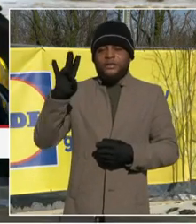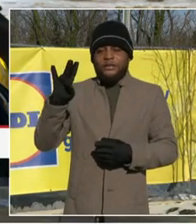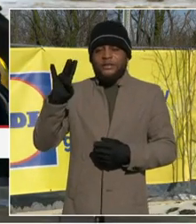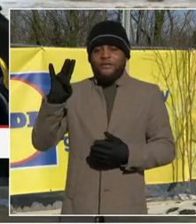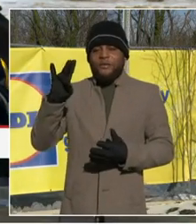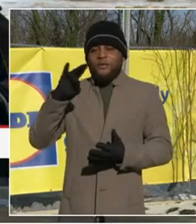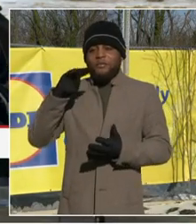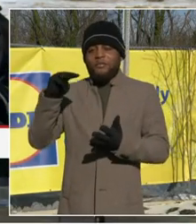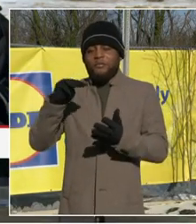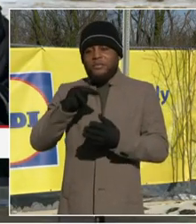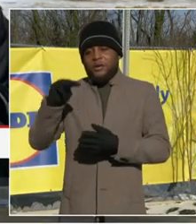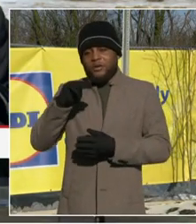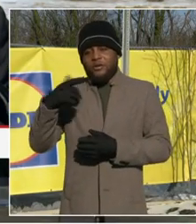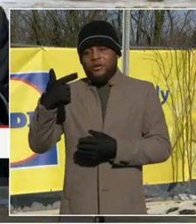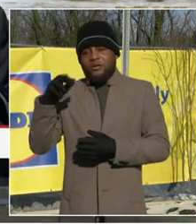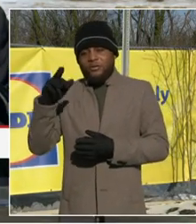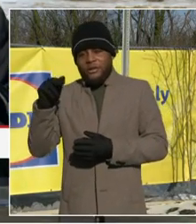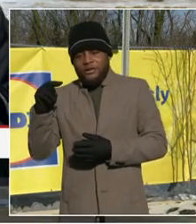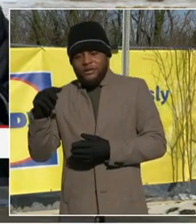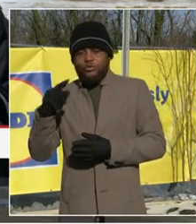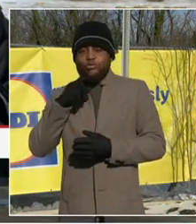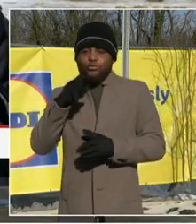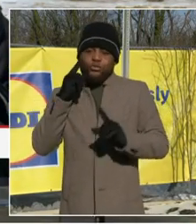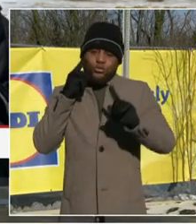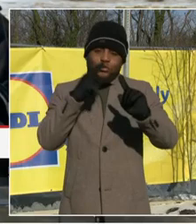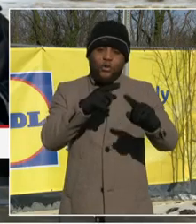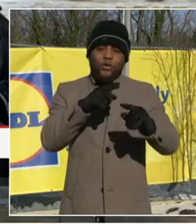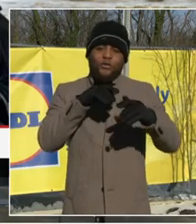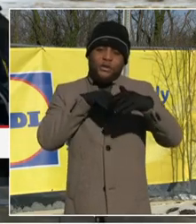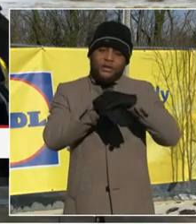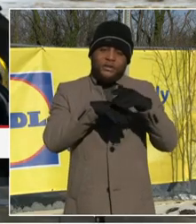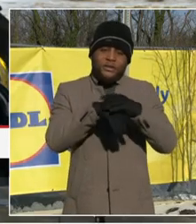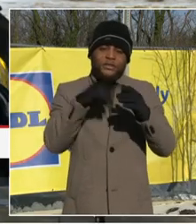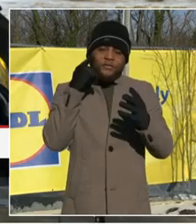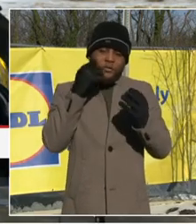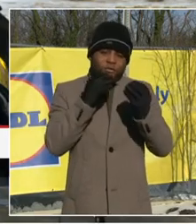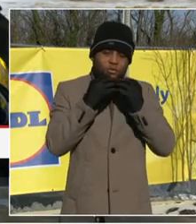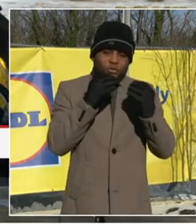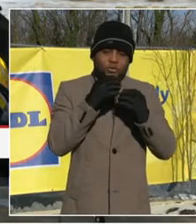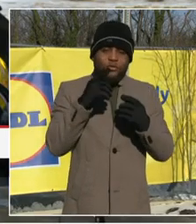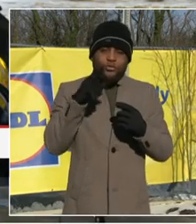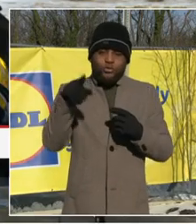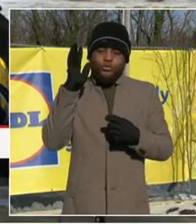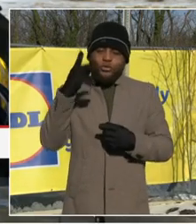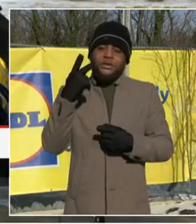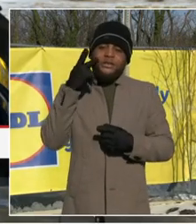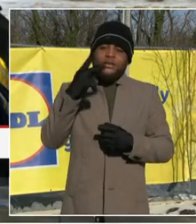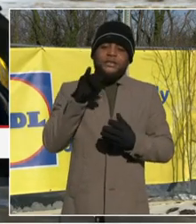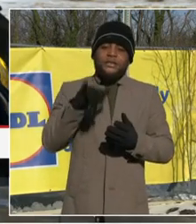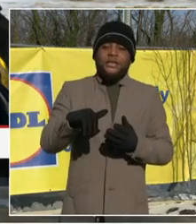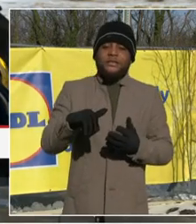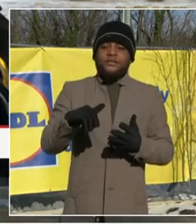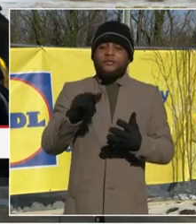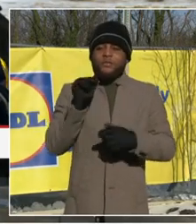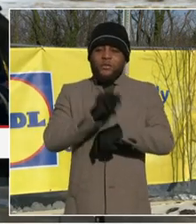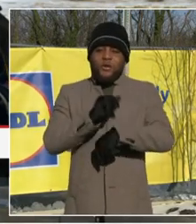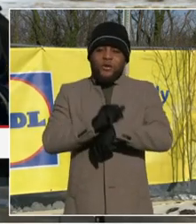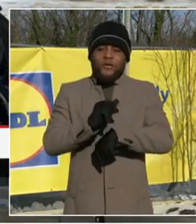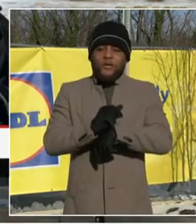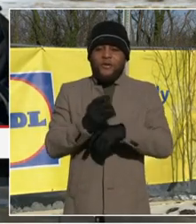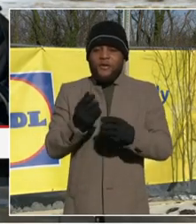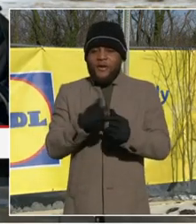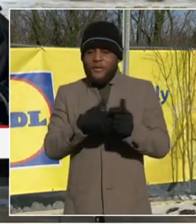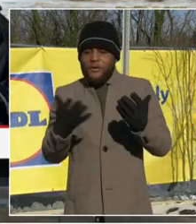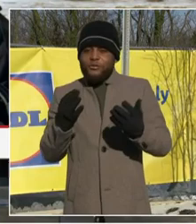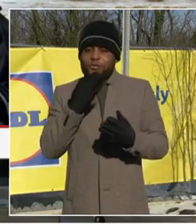points in Wards 7 and 8. And so you'll see the fruits of that labor. As Mayor Bowser said, Councilmember Gray had to fight to